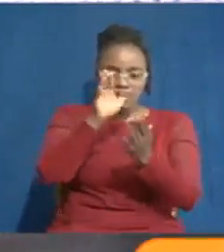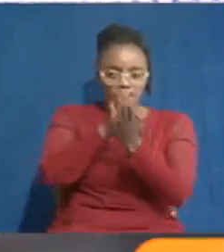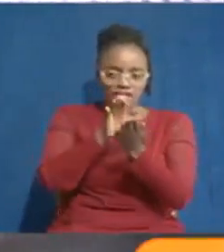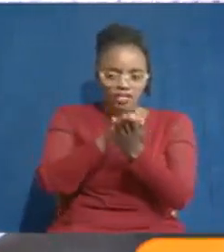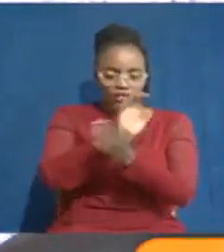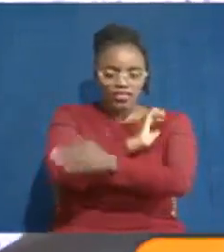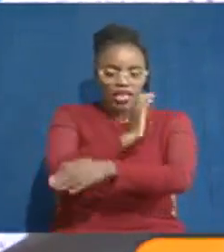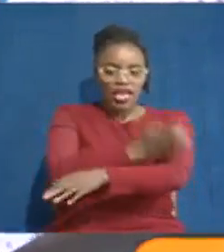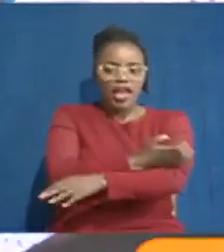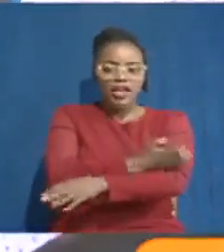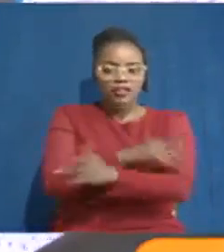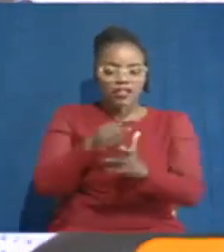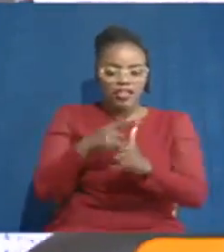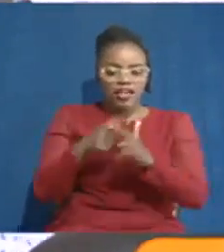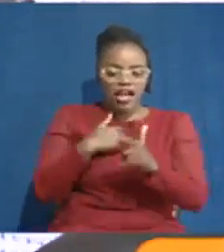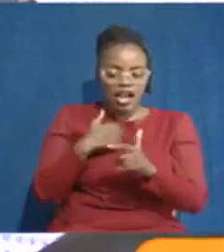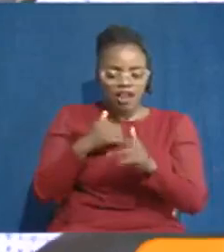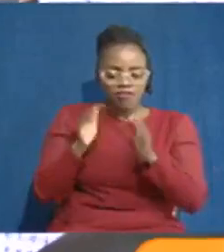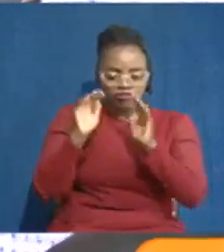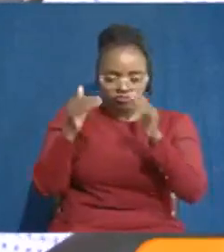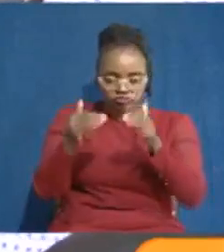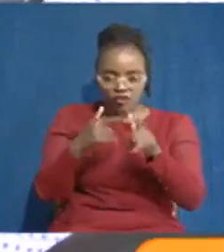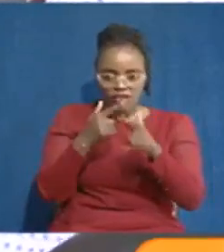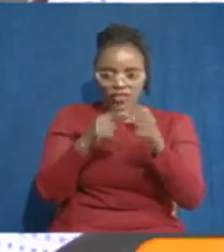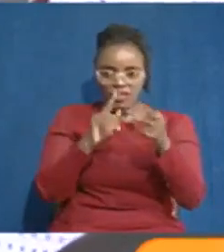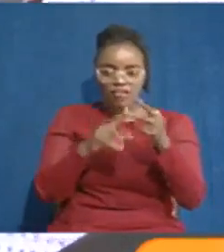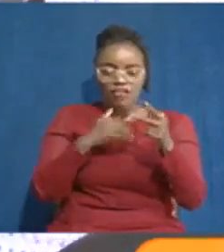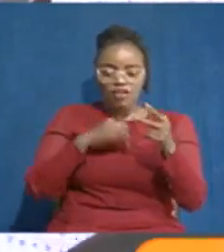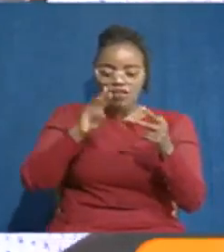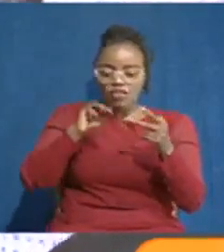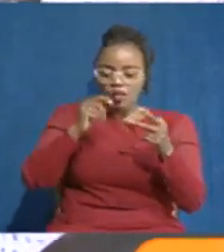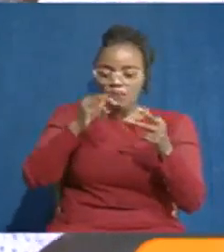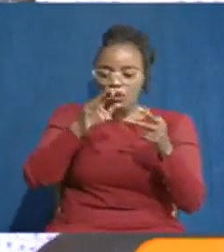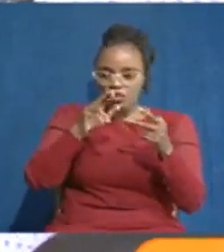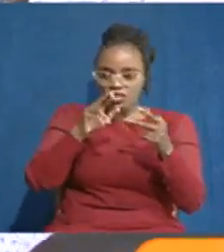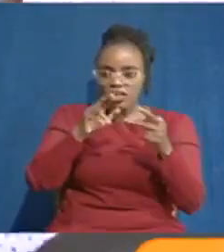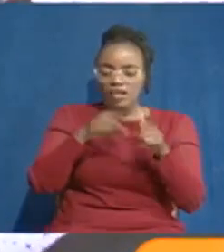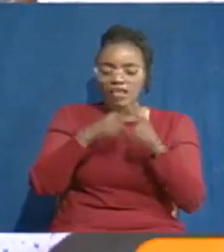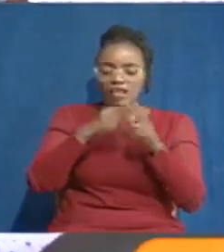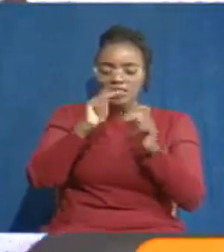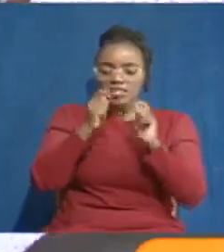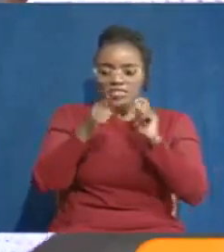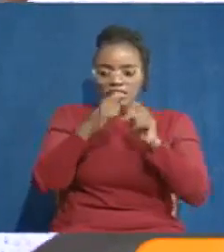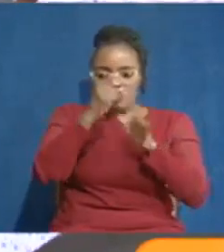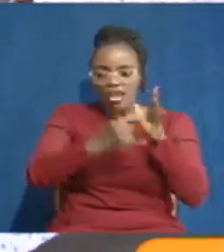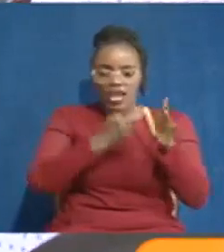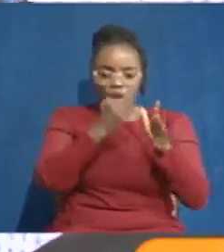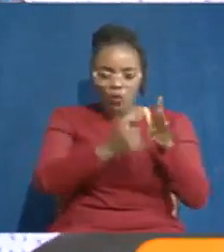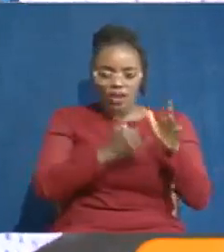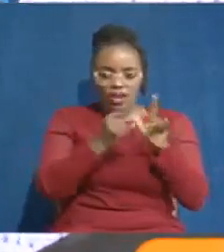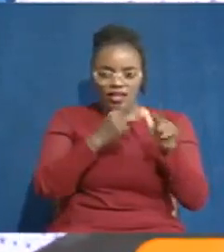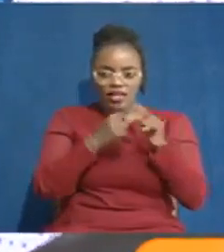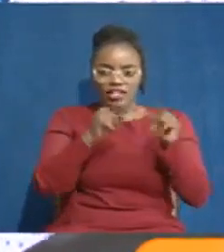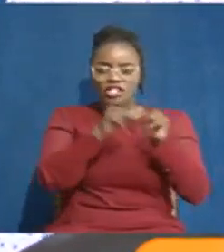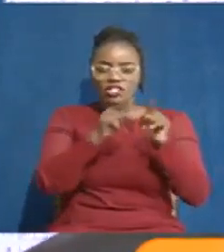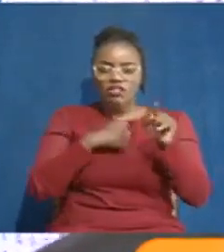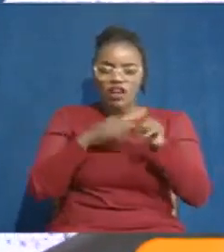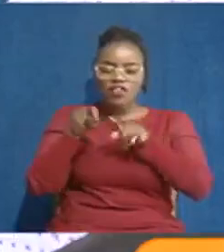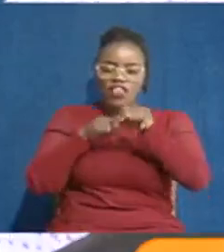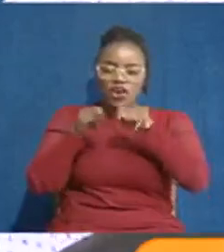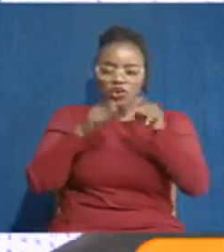It's like the petrol tank in a car. And then we have the motor. It turns the wheel. It's like the engine. And then we have the